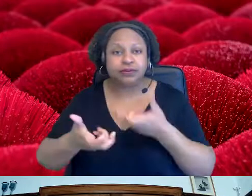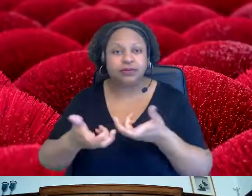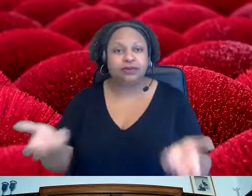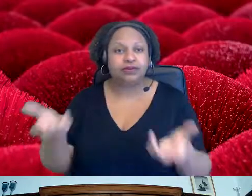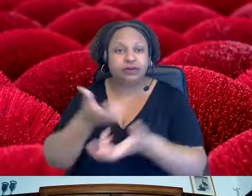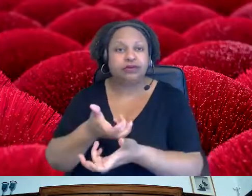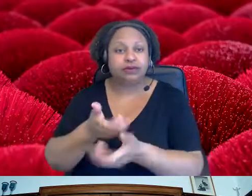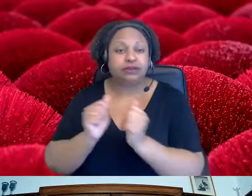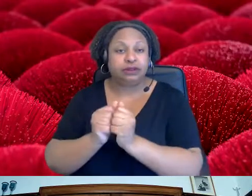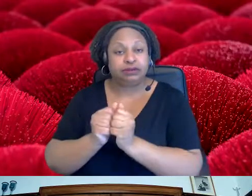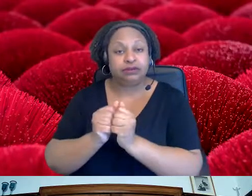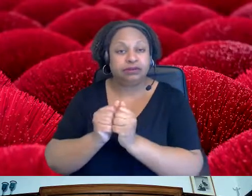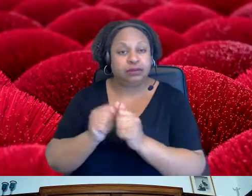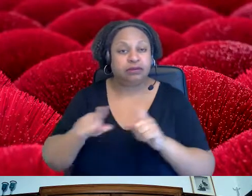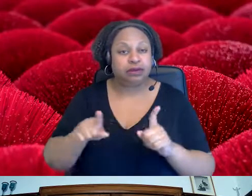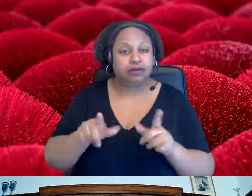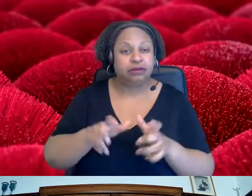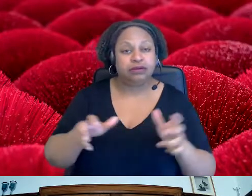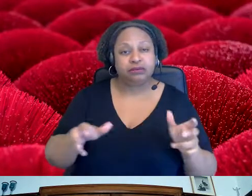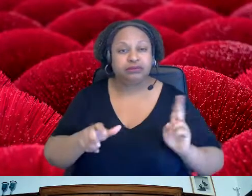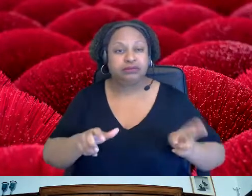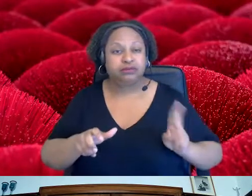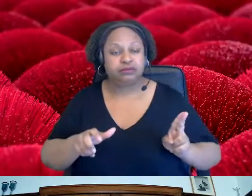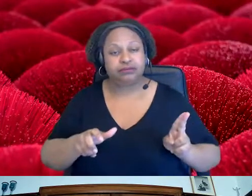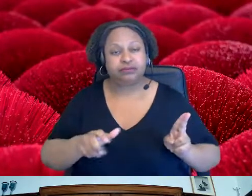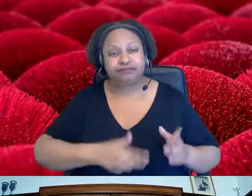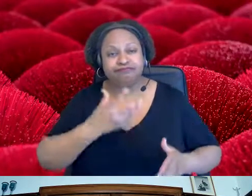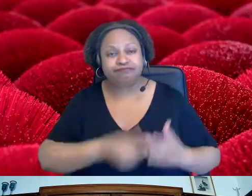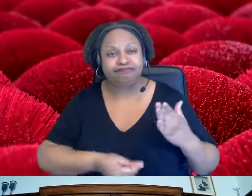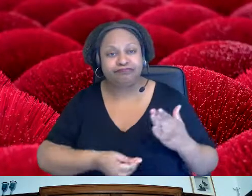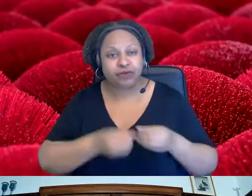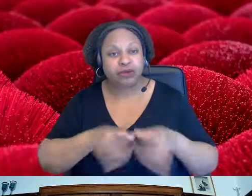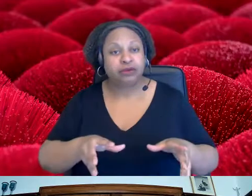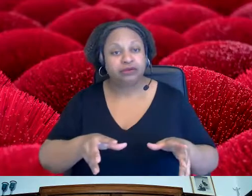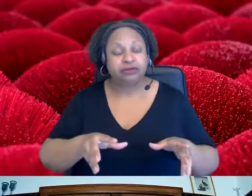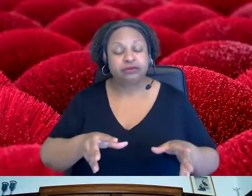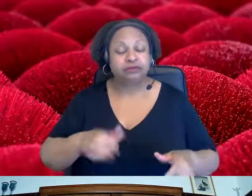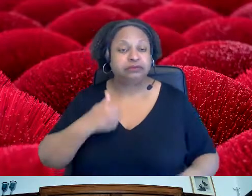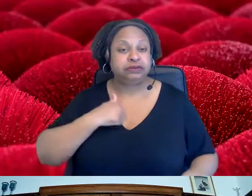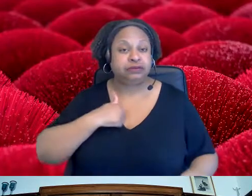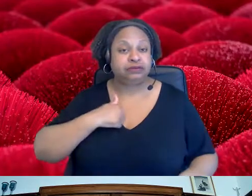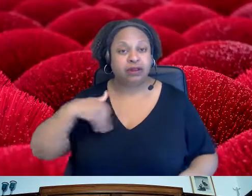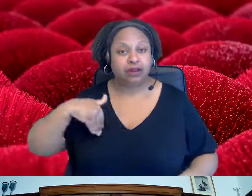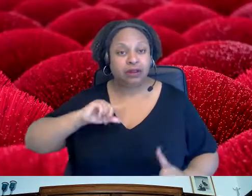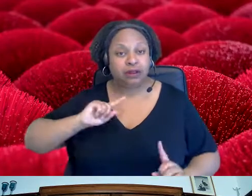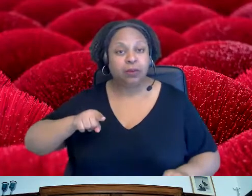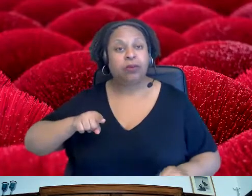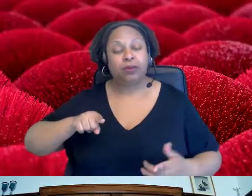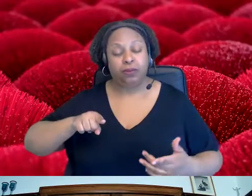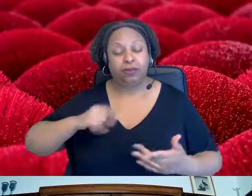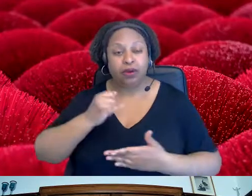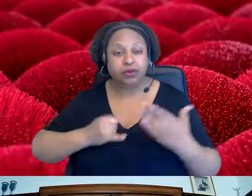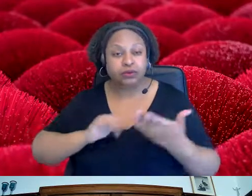And, you know, I think the fact that I never went to art school and my unreserved lived